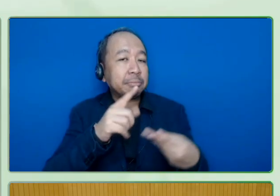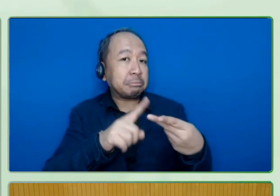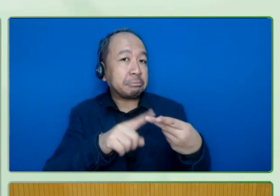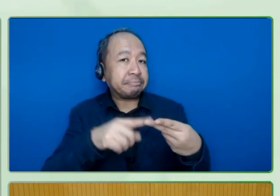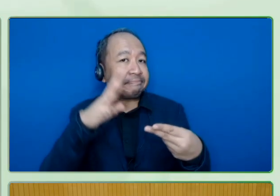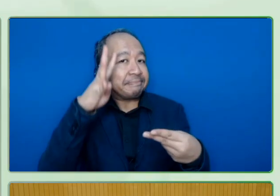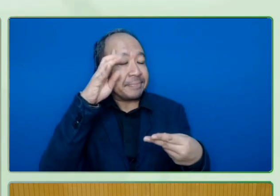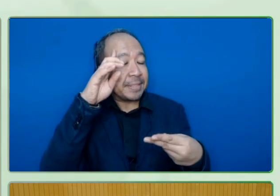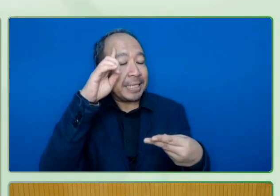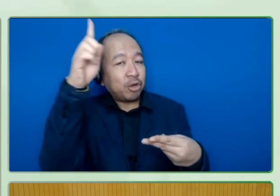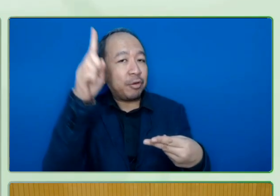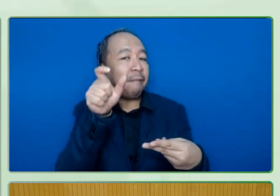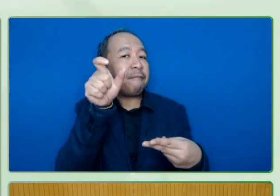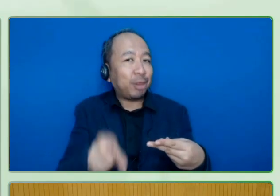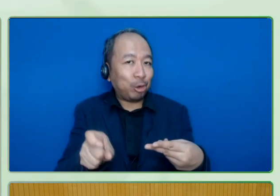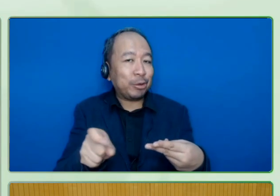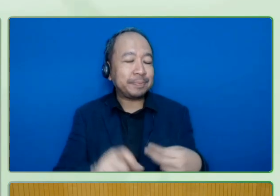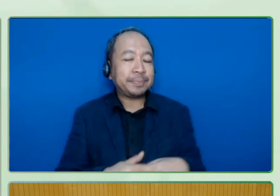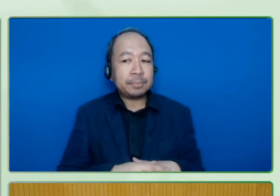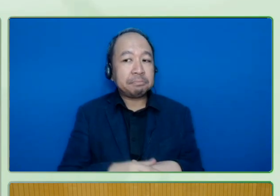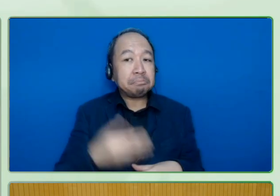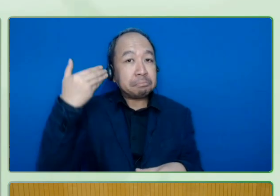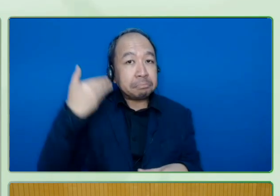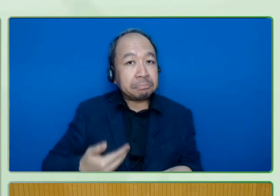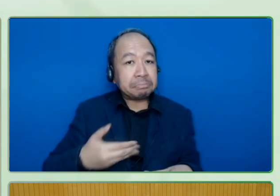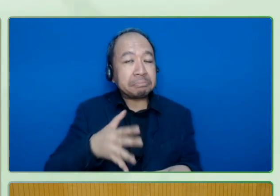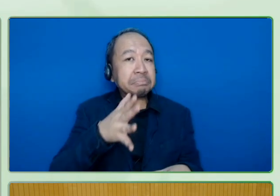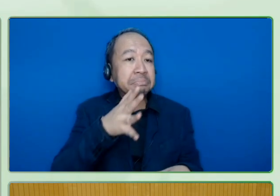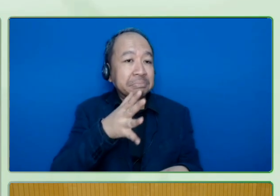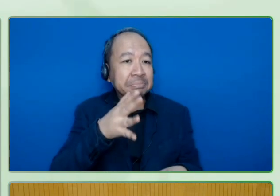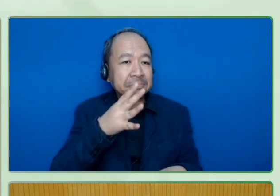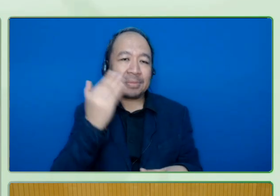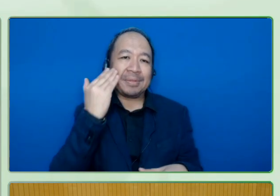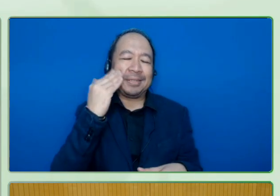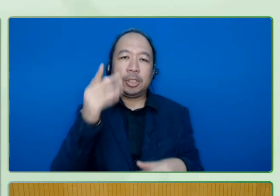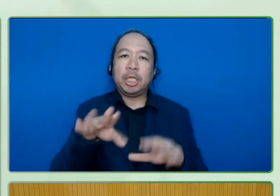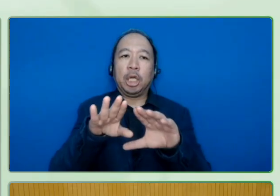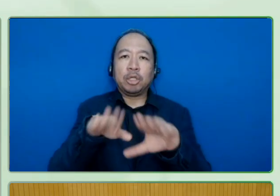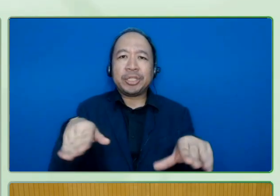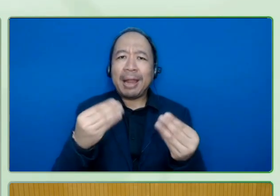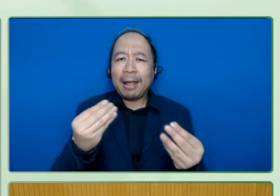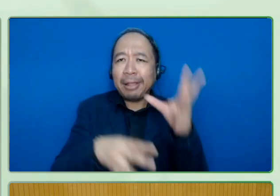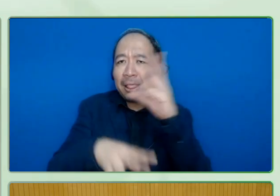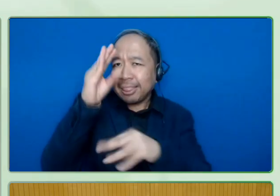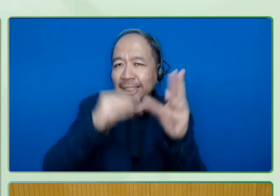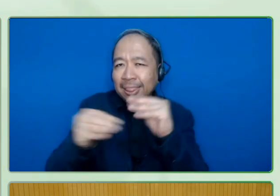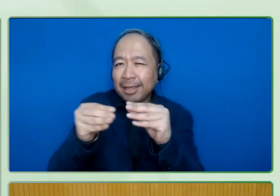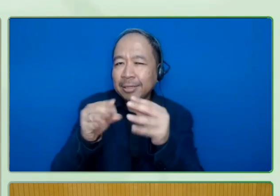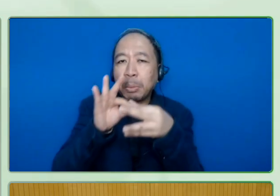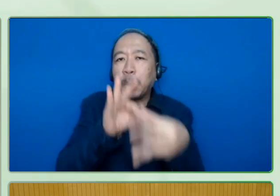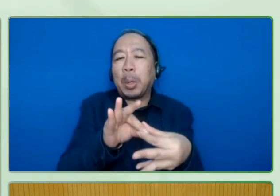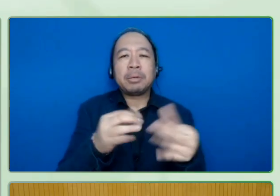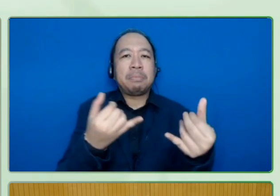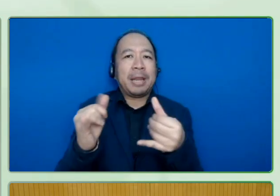So as a parent, I truly believe that children learn best through play, you know. When I say, if you're happy and you